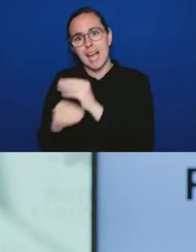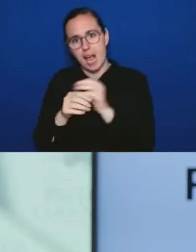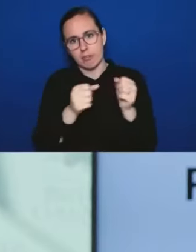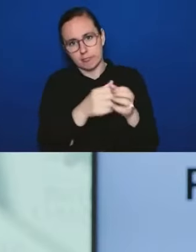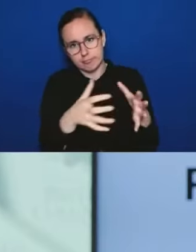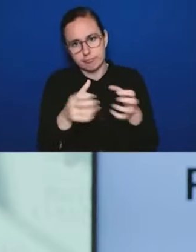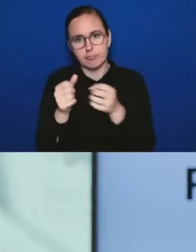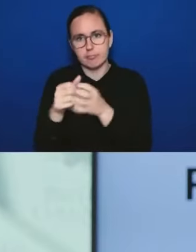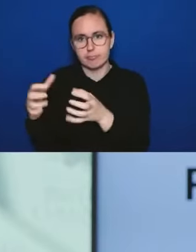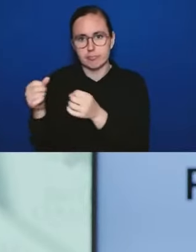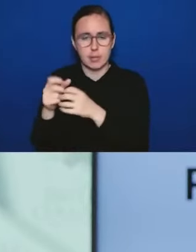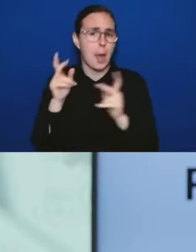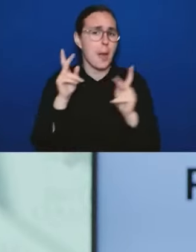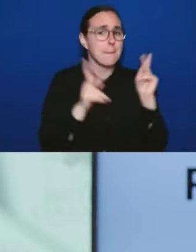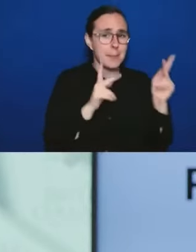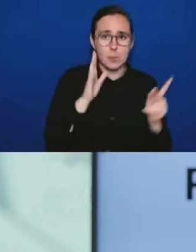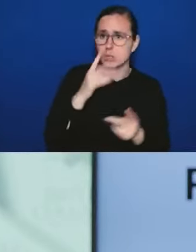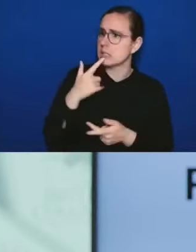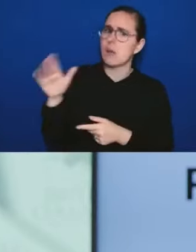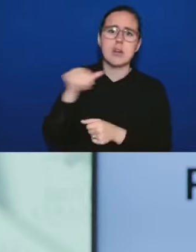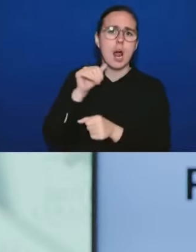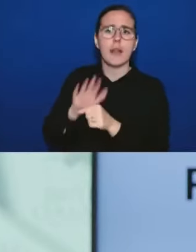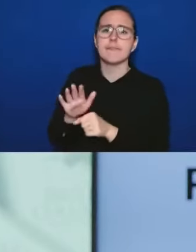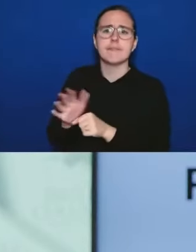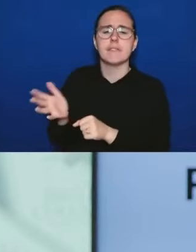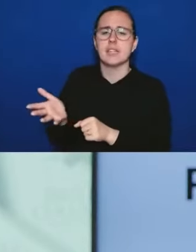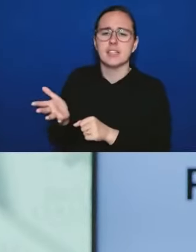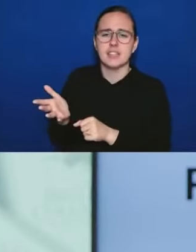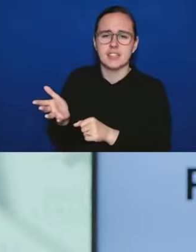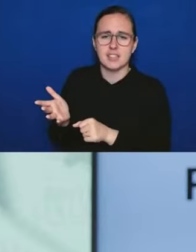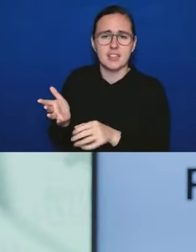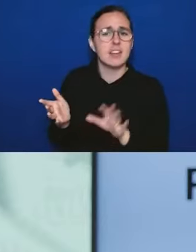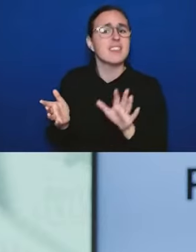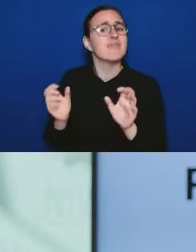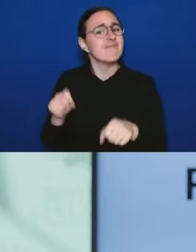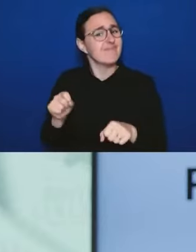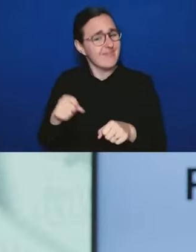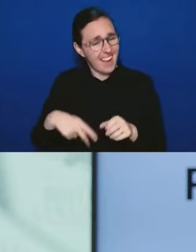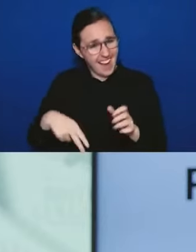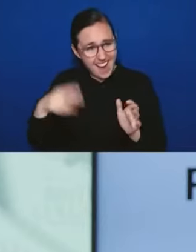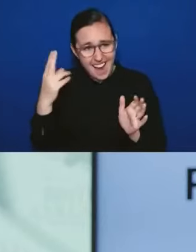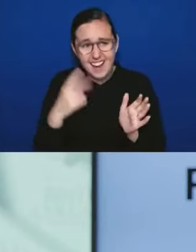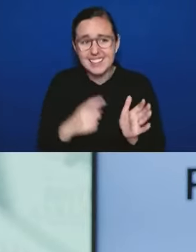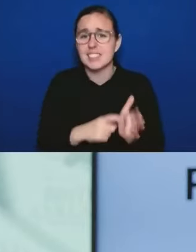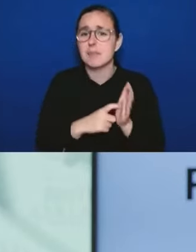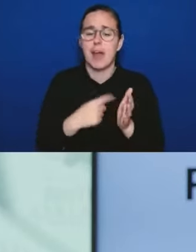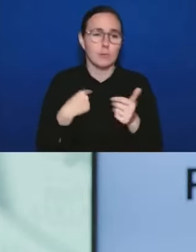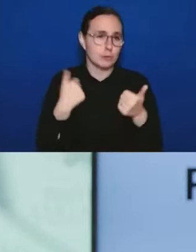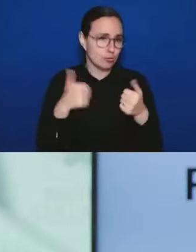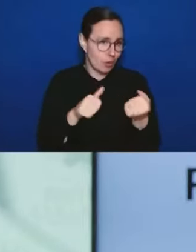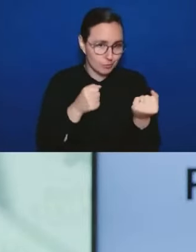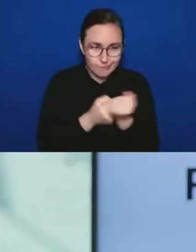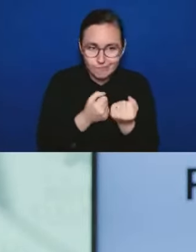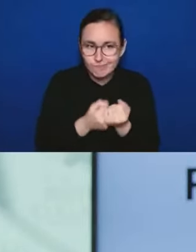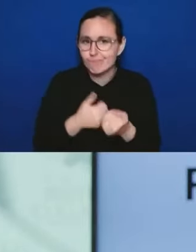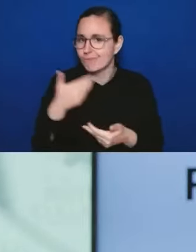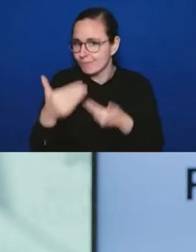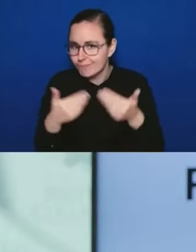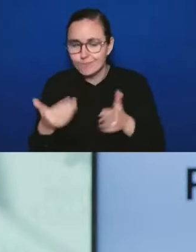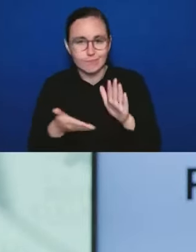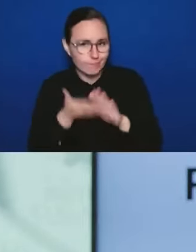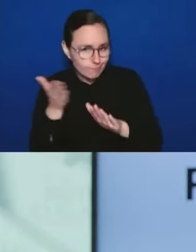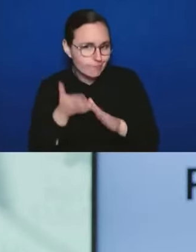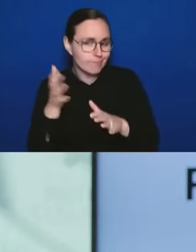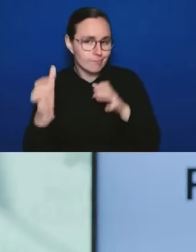You know? There is very significant demand, and we need to respond to that demand. And I'll have more occasion to